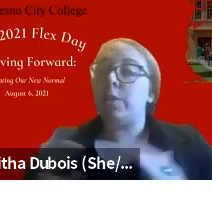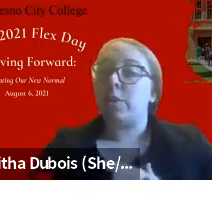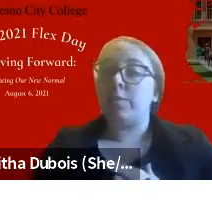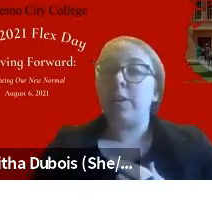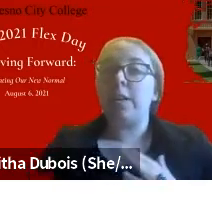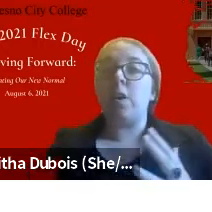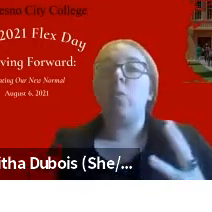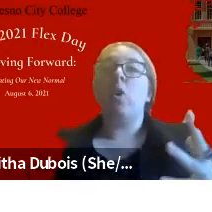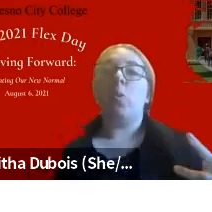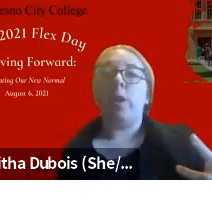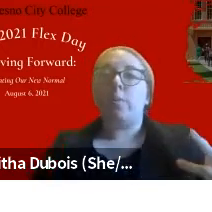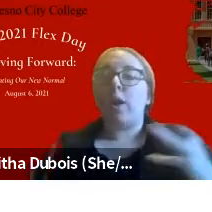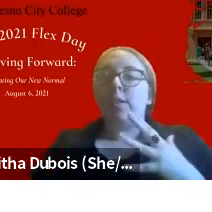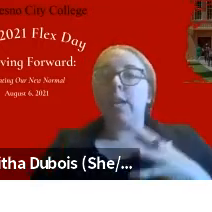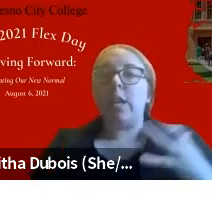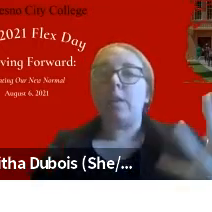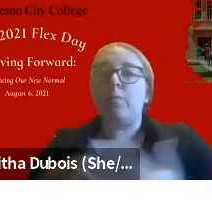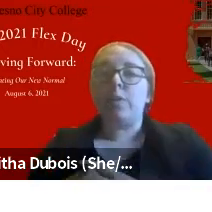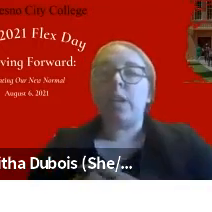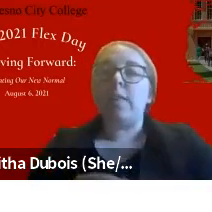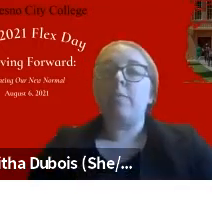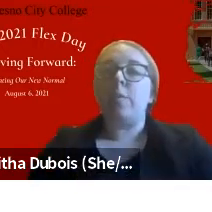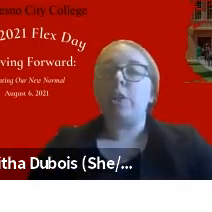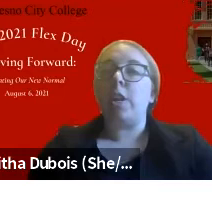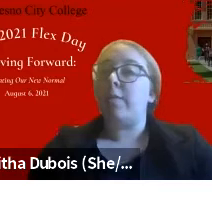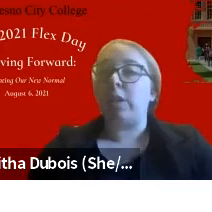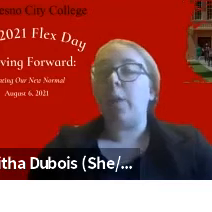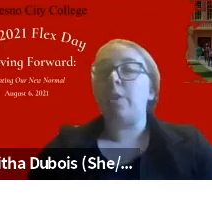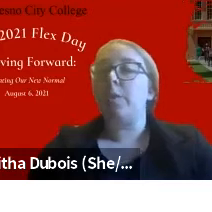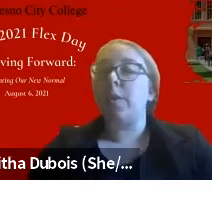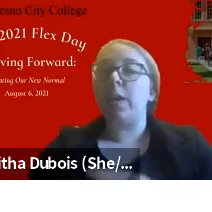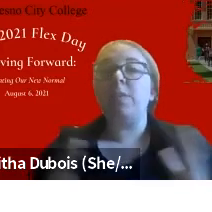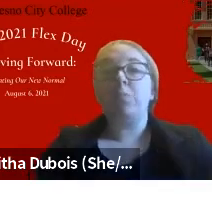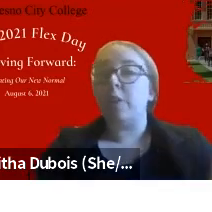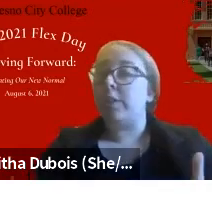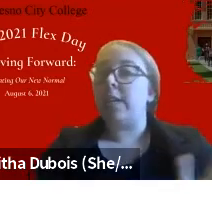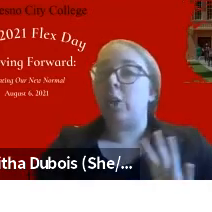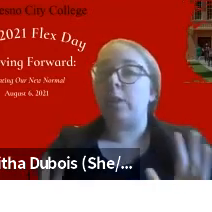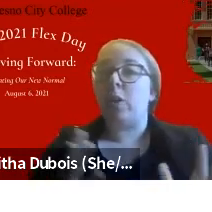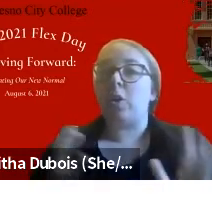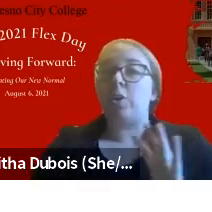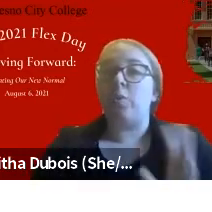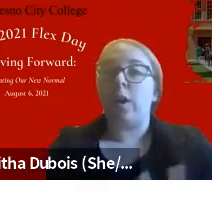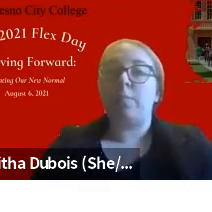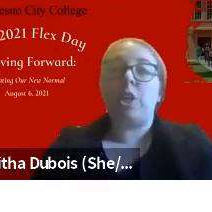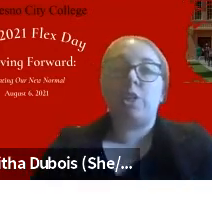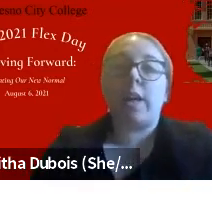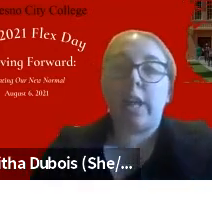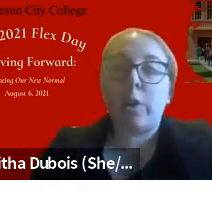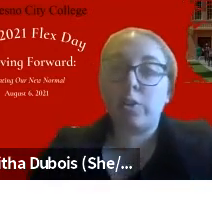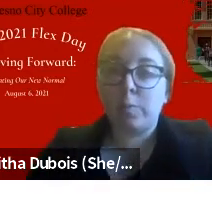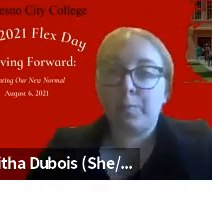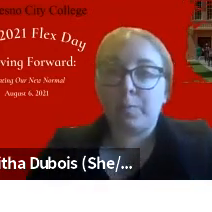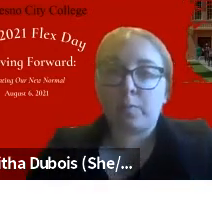The languages are different. And so we are processing and presenting the information in a different language. And so sometimes it just takes a little bit longer to change